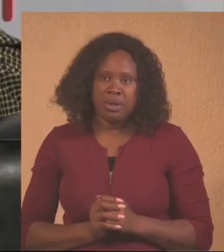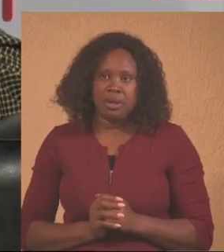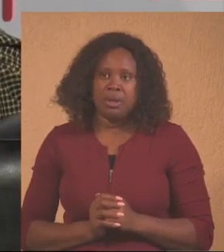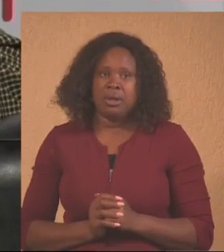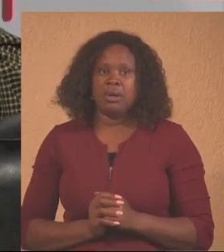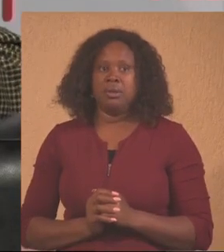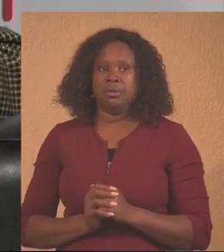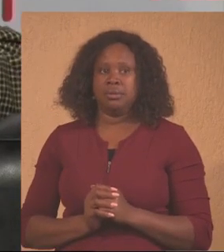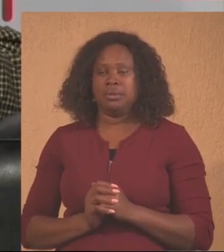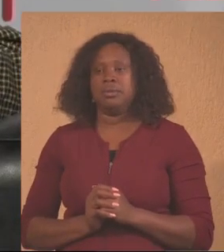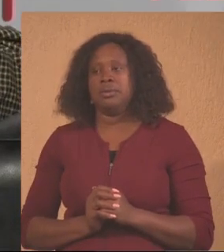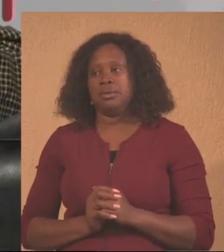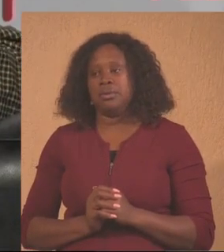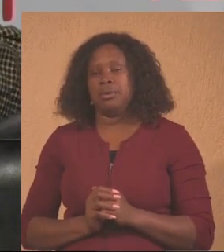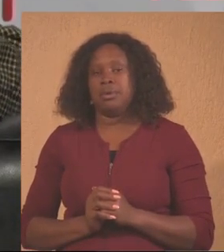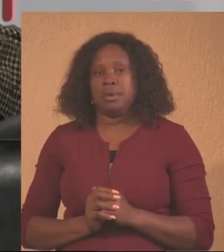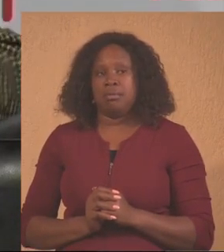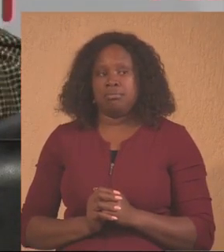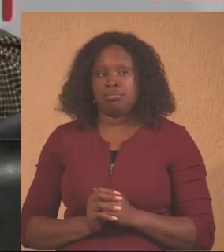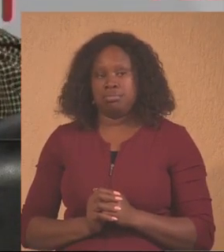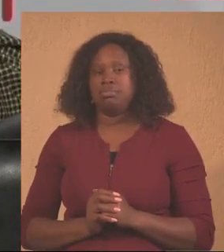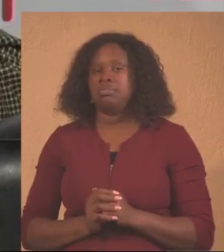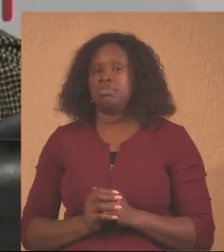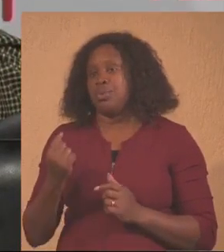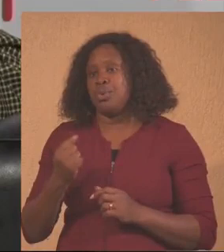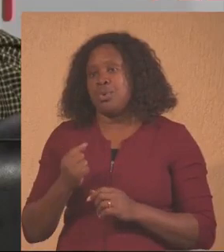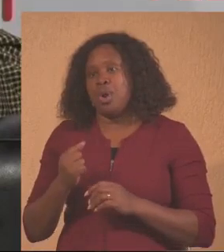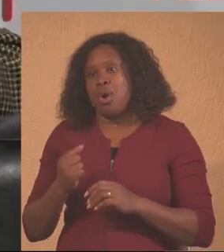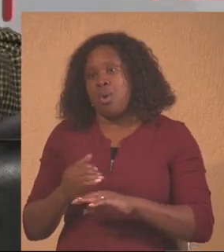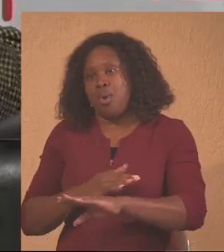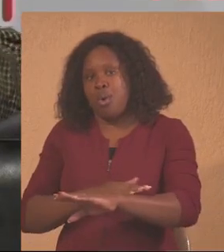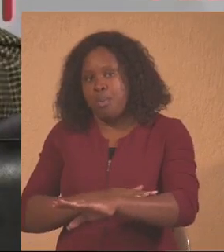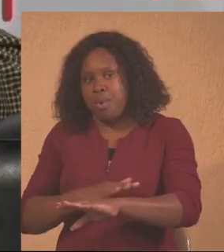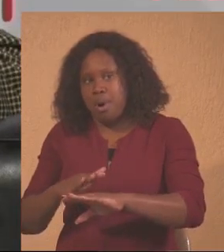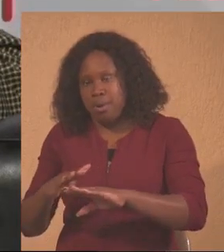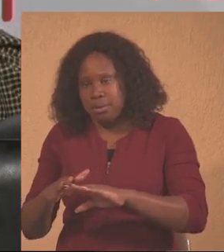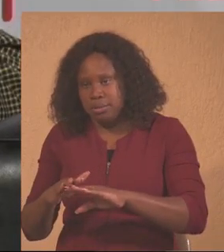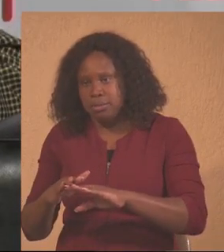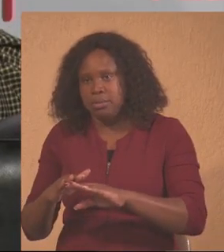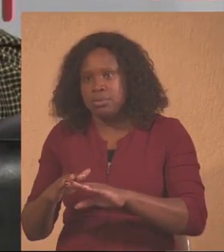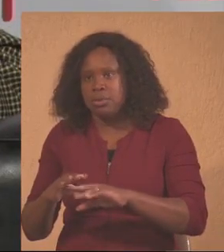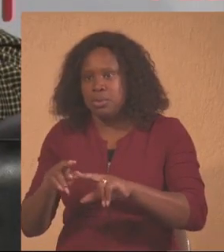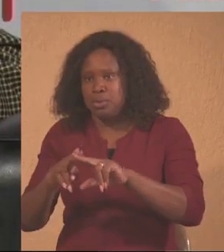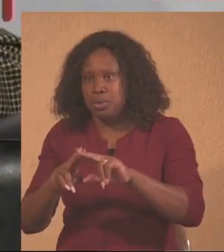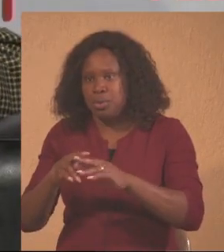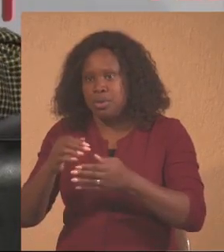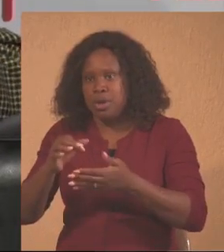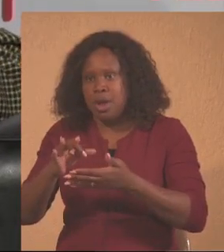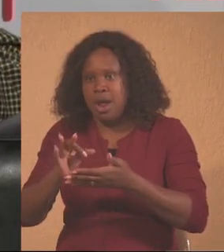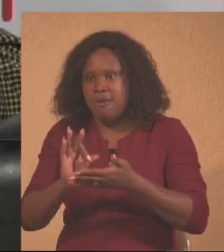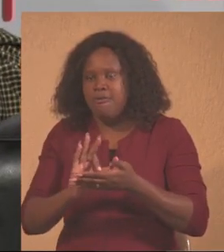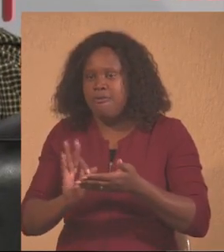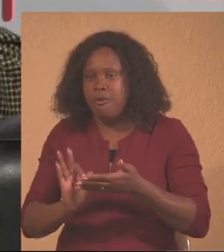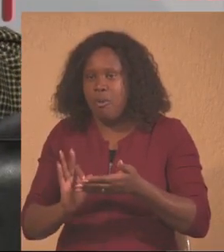have a procedure in form of a form that has got